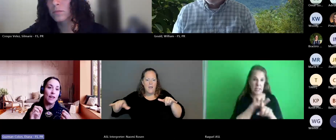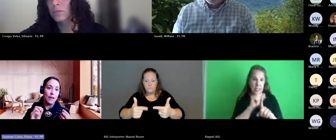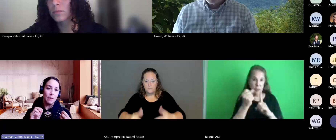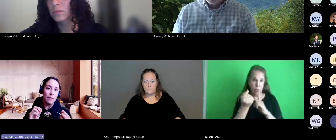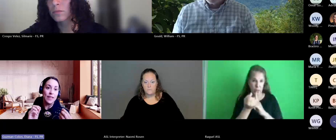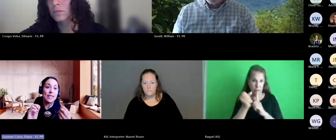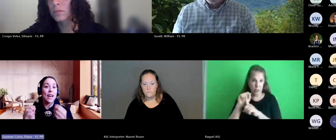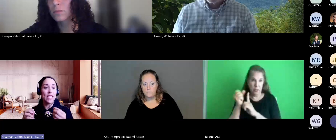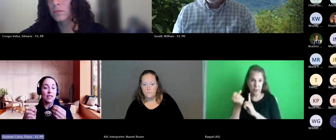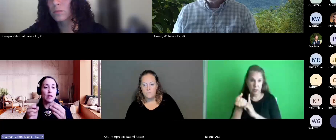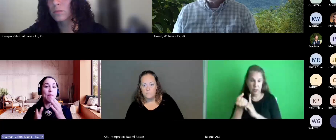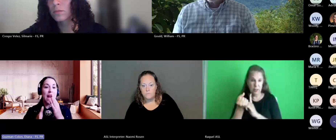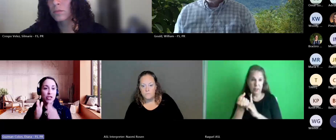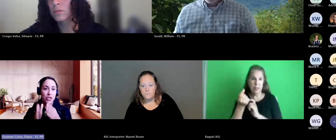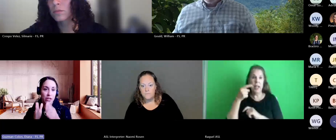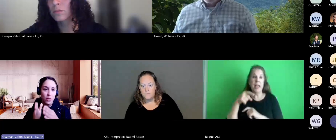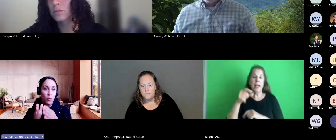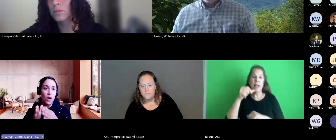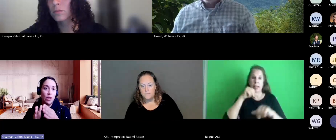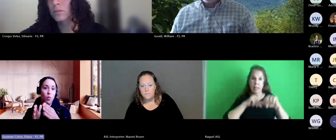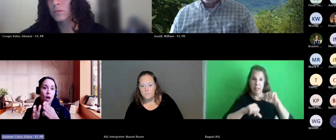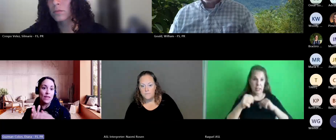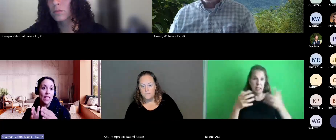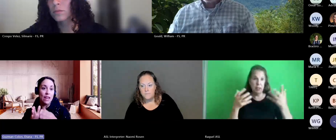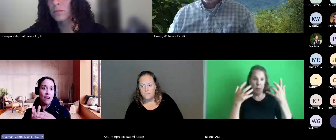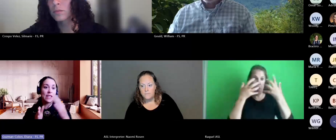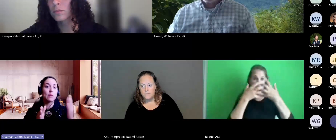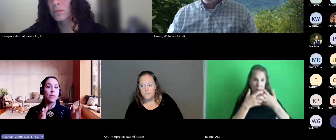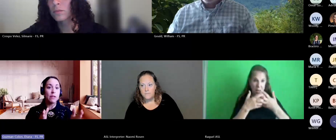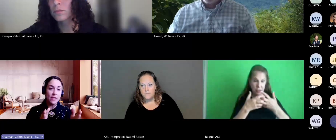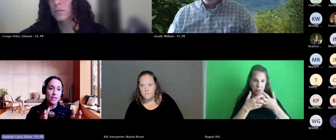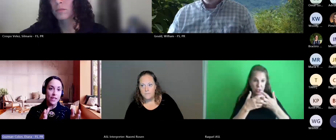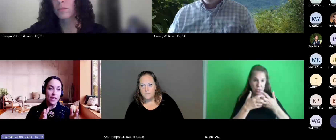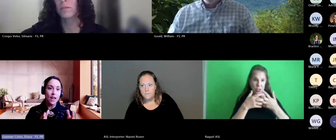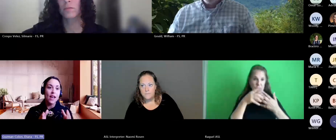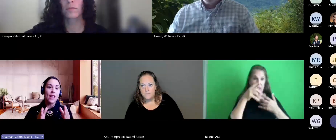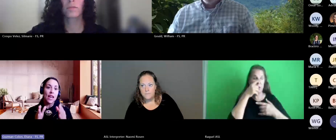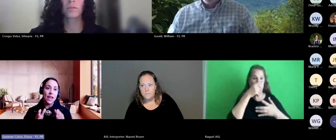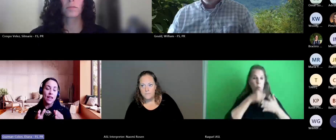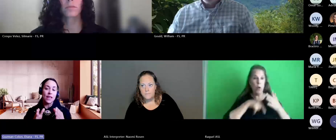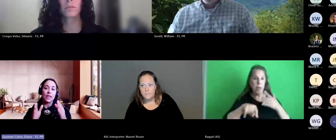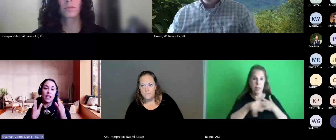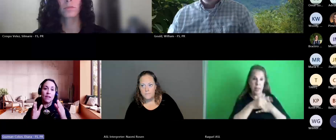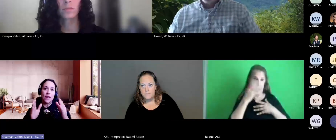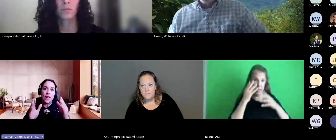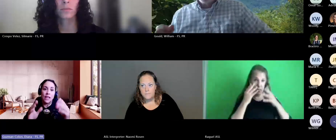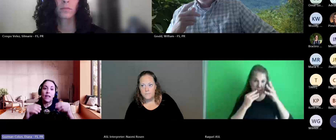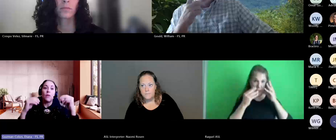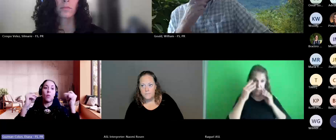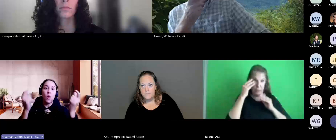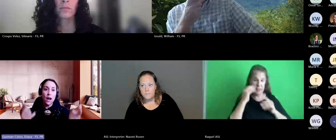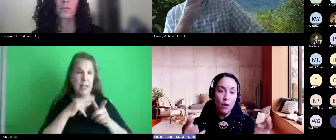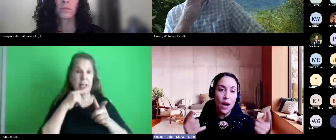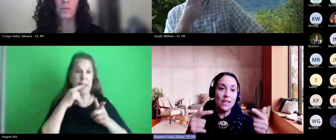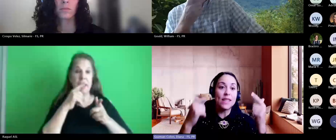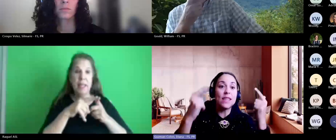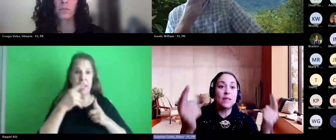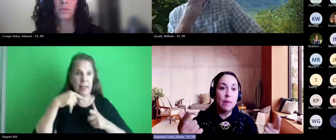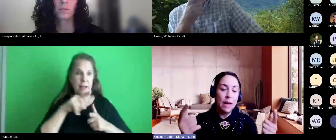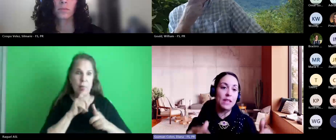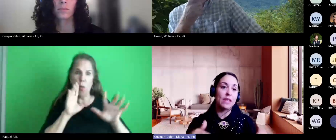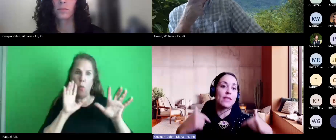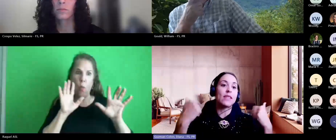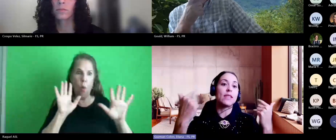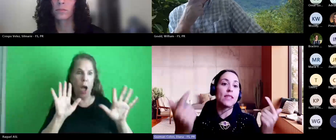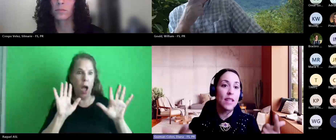that the science matches with what they are experiencing, then they're like, wow, I see